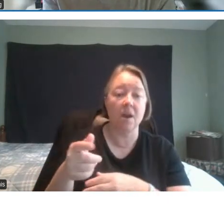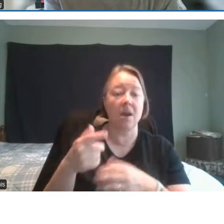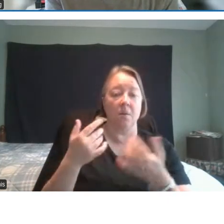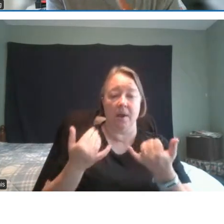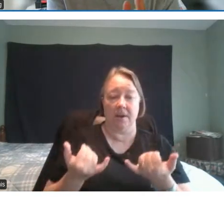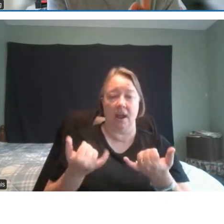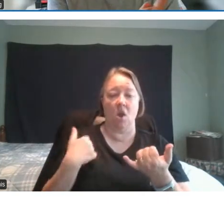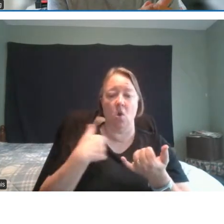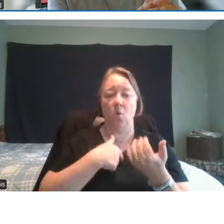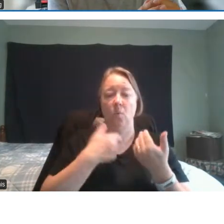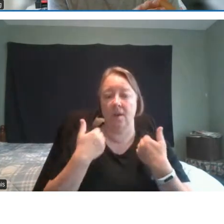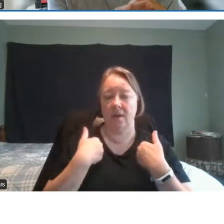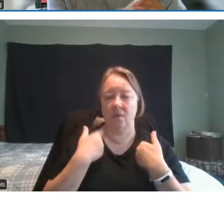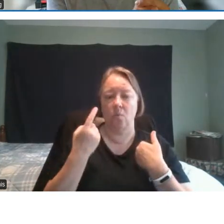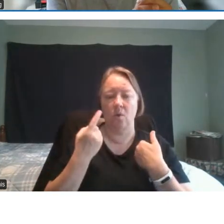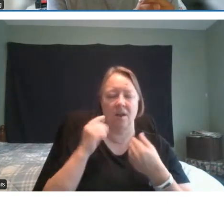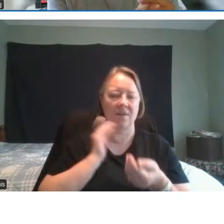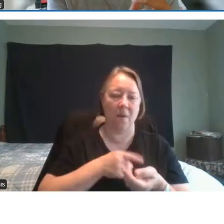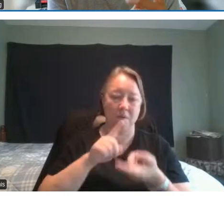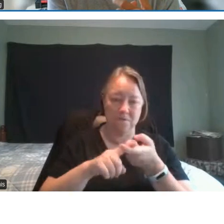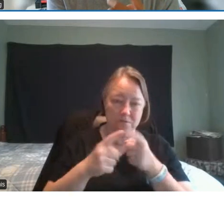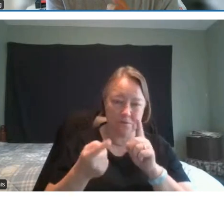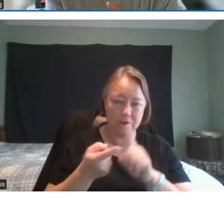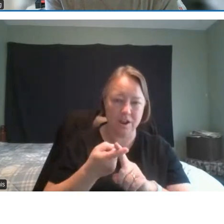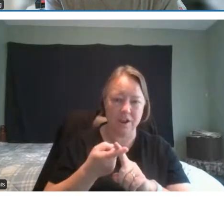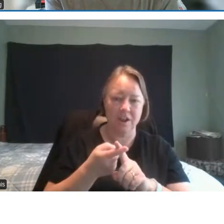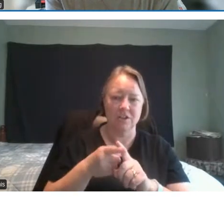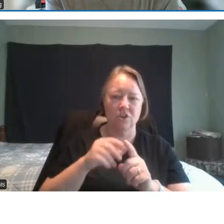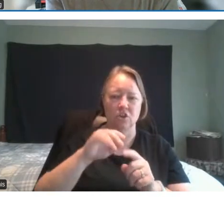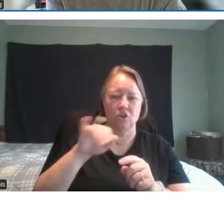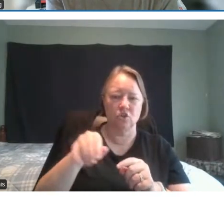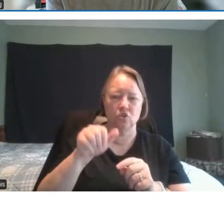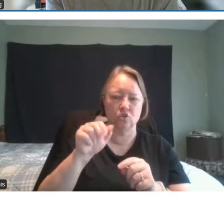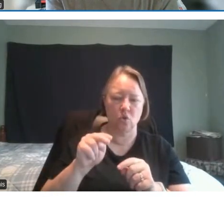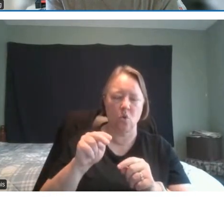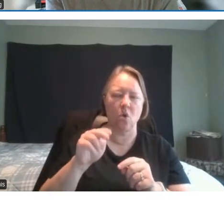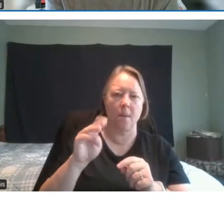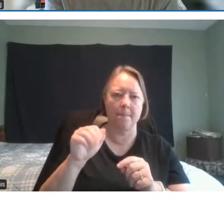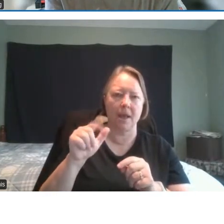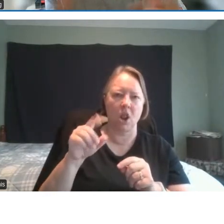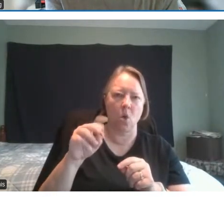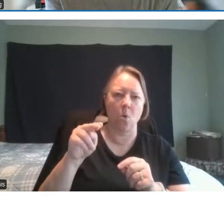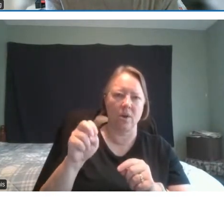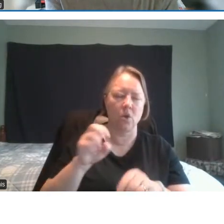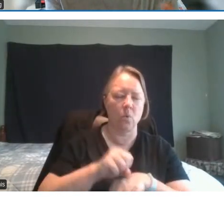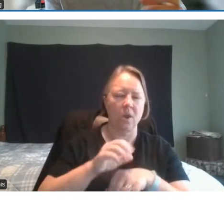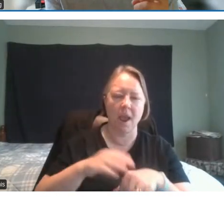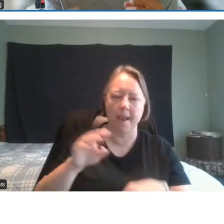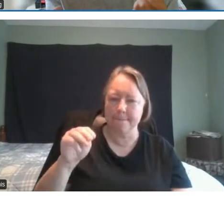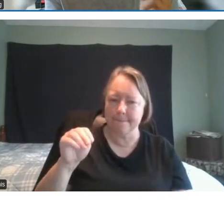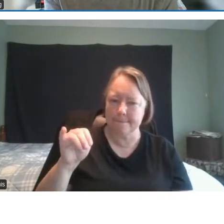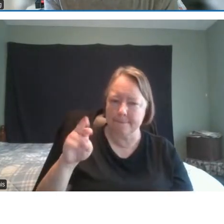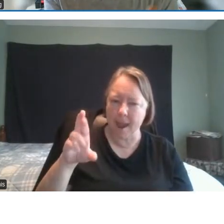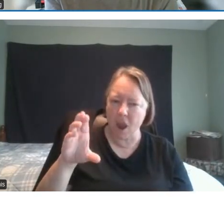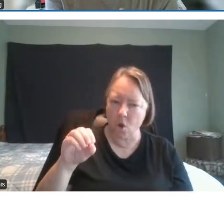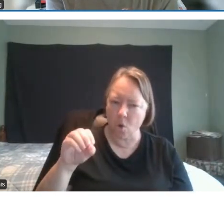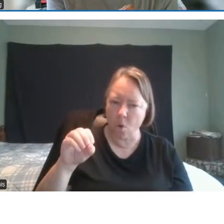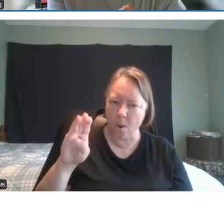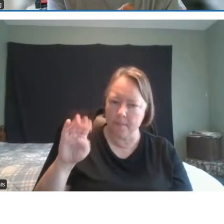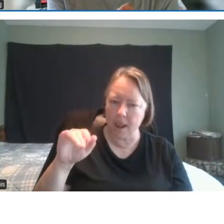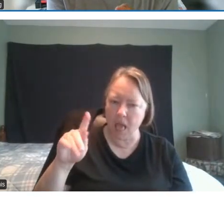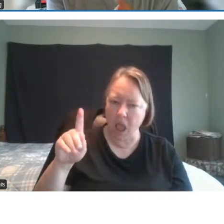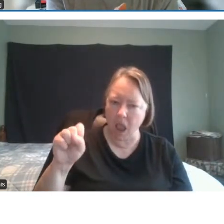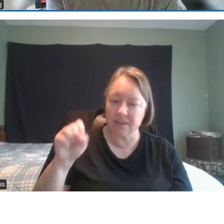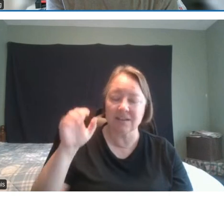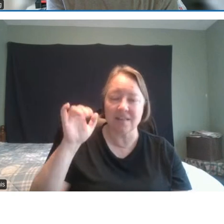now, we have one of our friends, John Maloney, is working on a project called Microblocks. And Microblocks is a hardware platform for